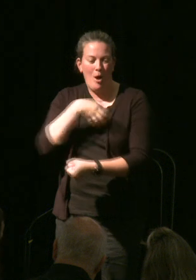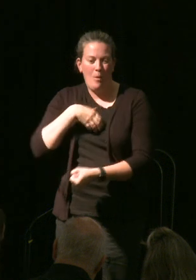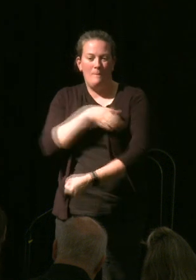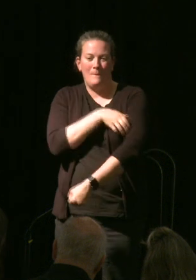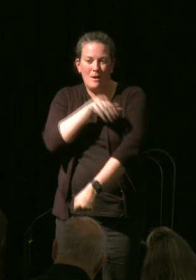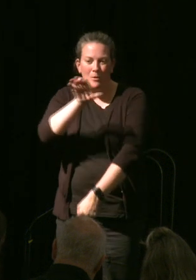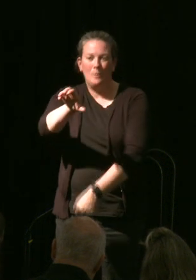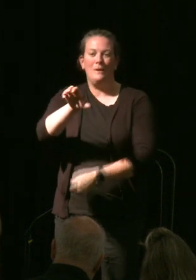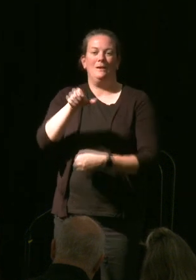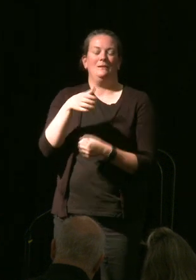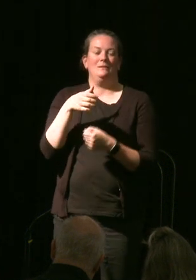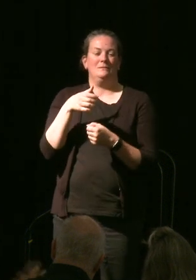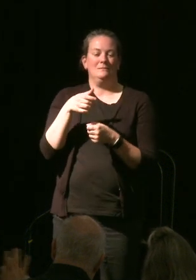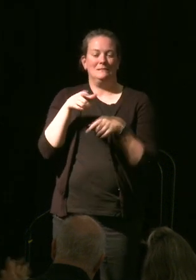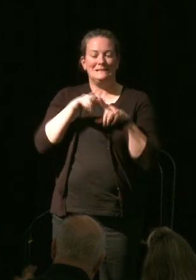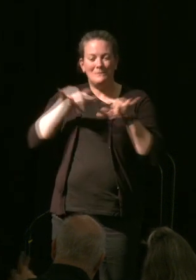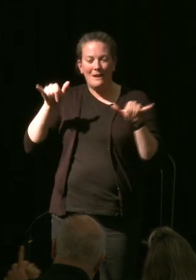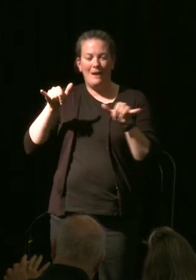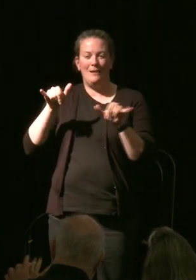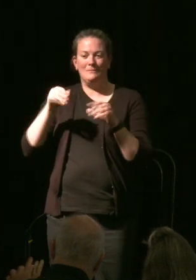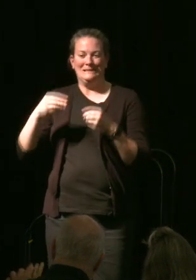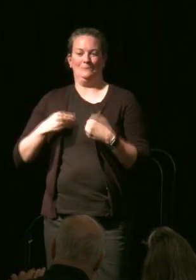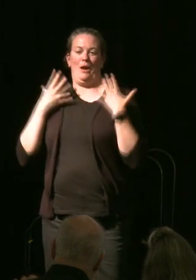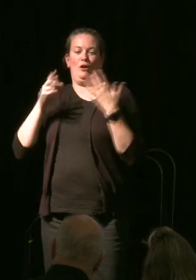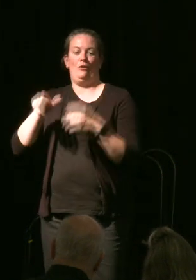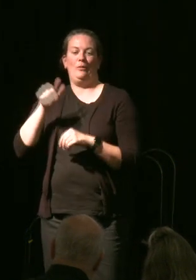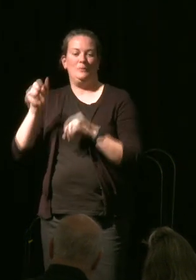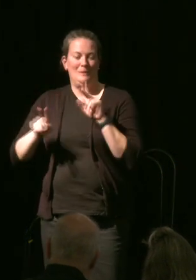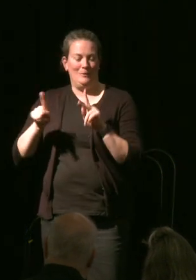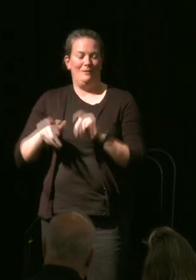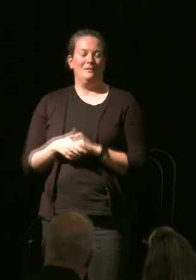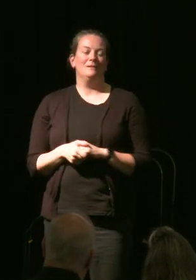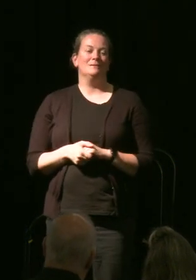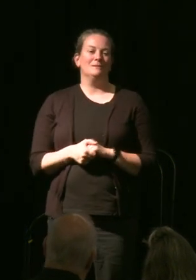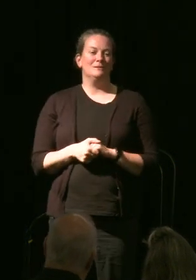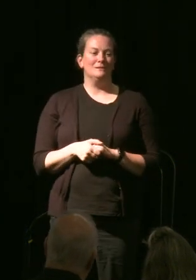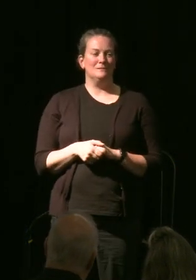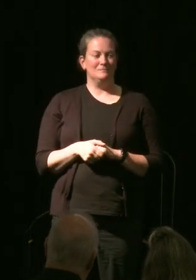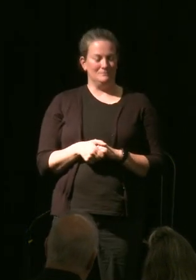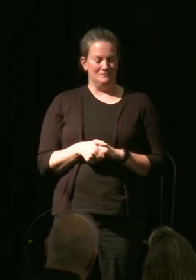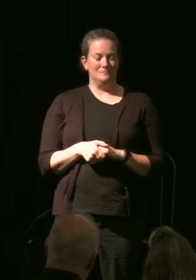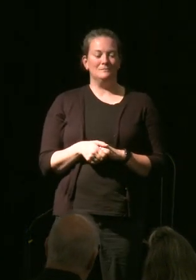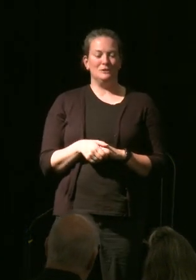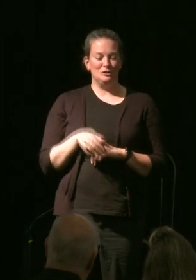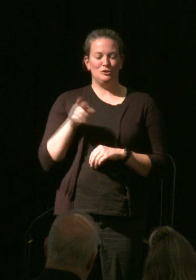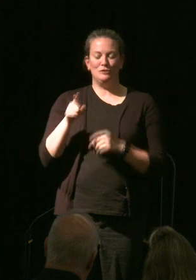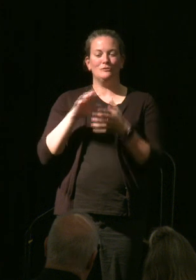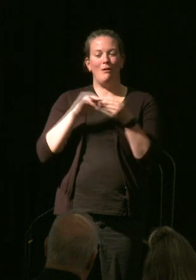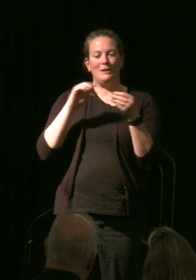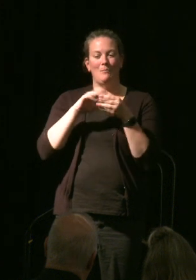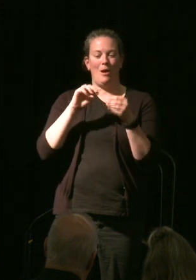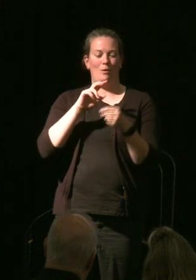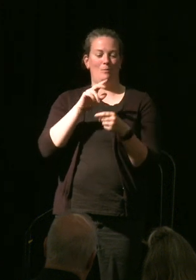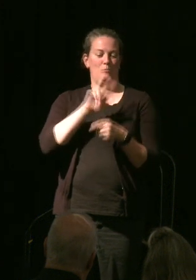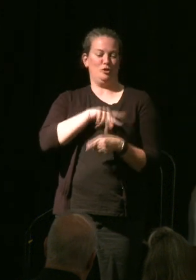others. Rebecca is dismantling societal and personal barriers. Thank you.